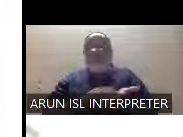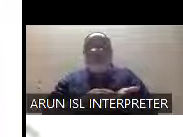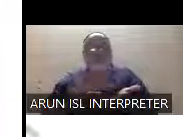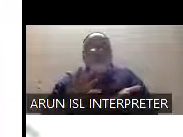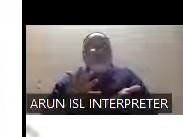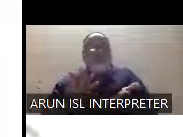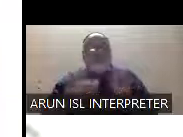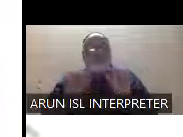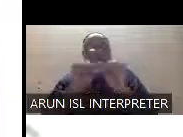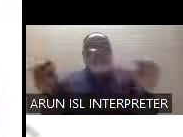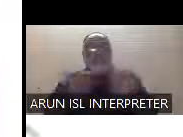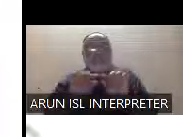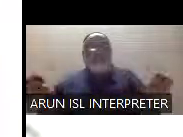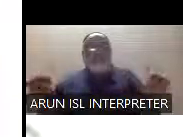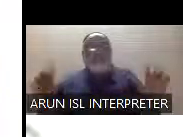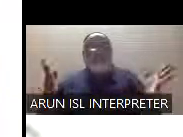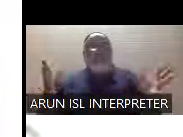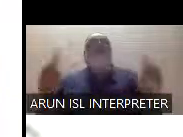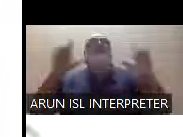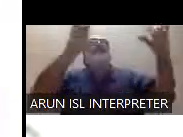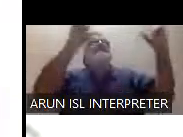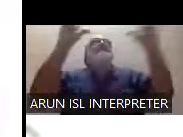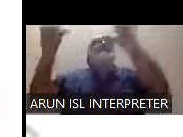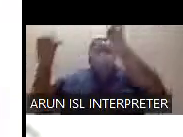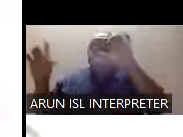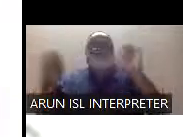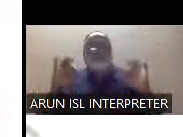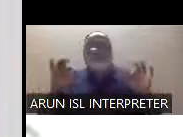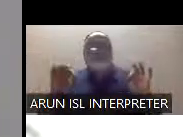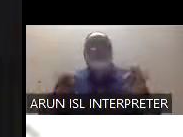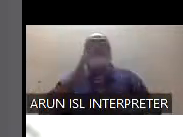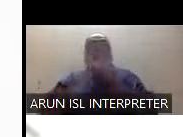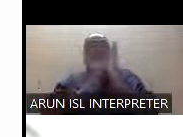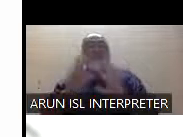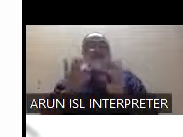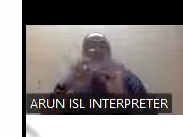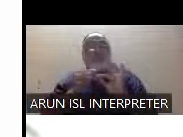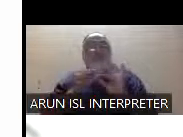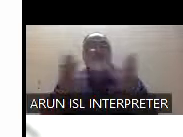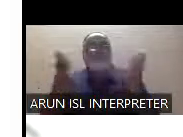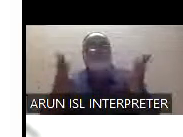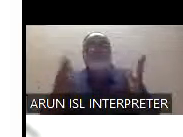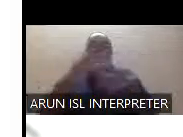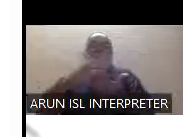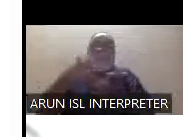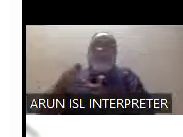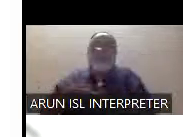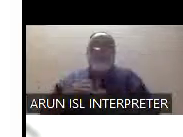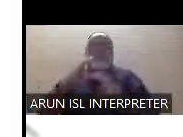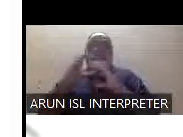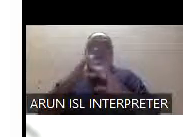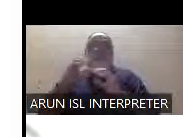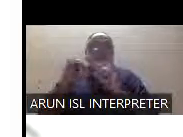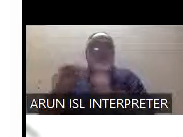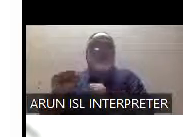and signages. This could also result in communication barriers. So now coming to the concept